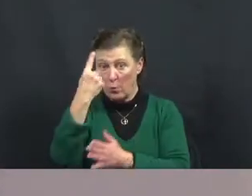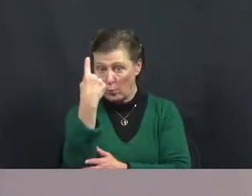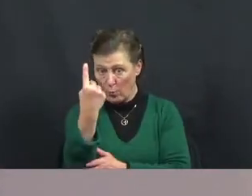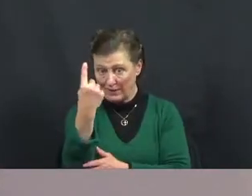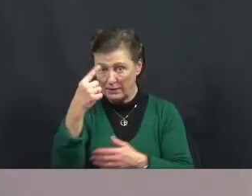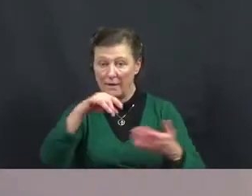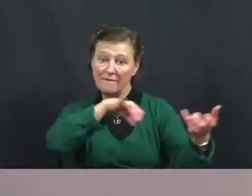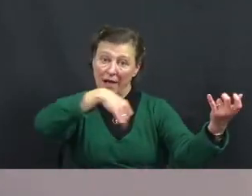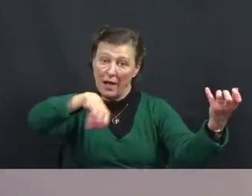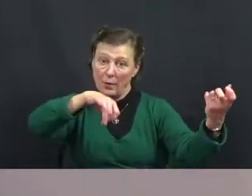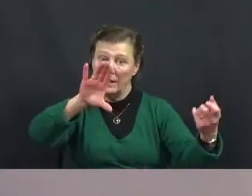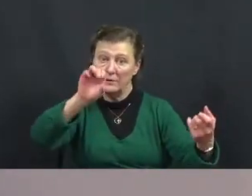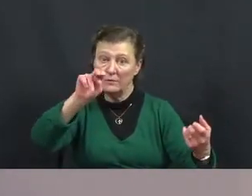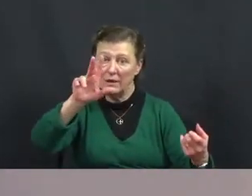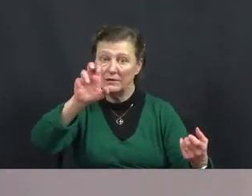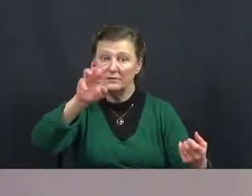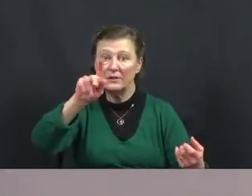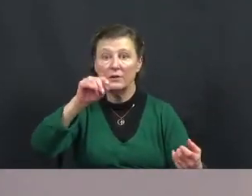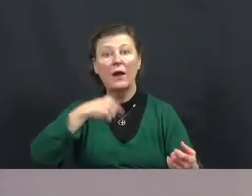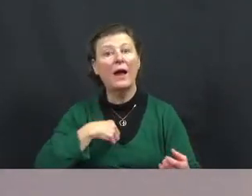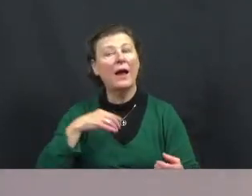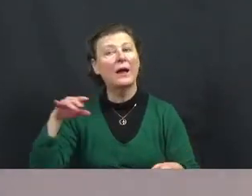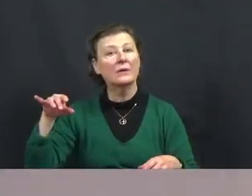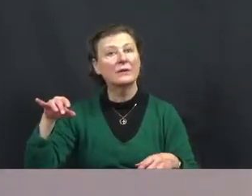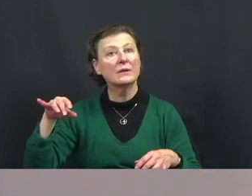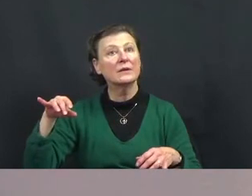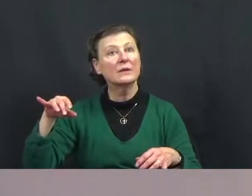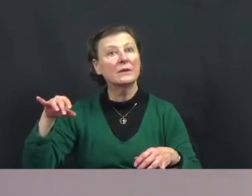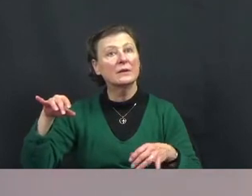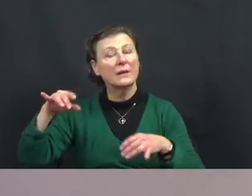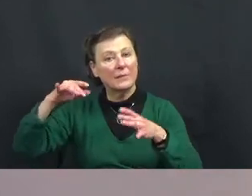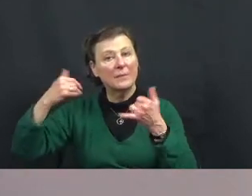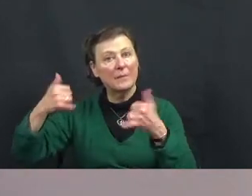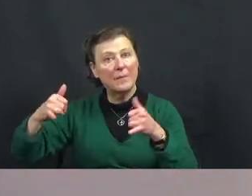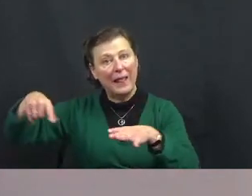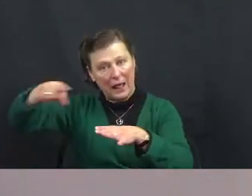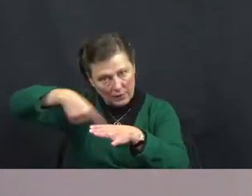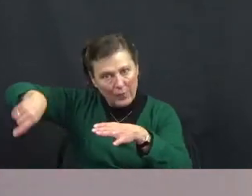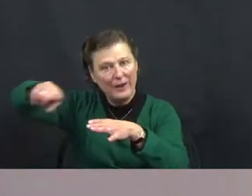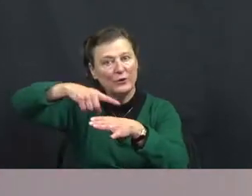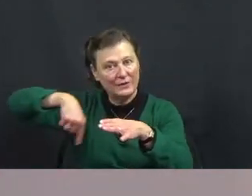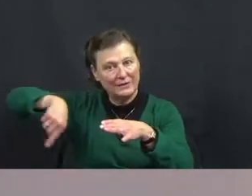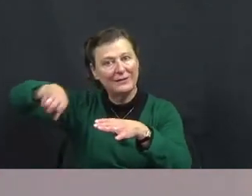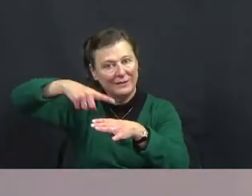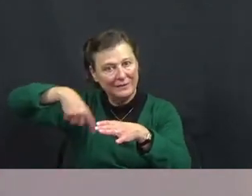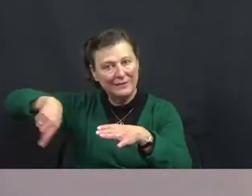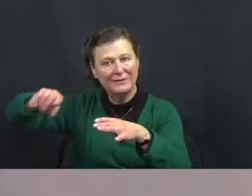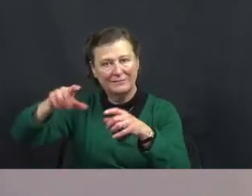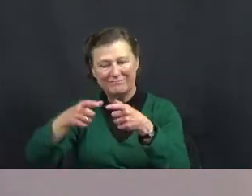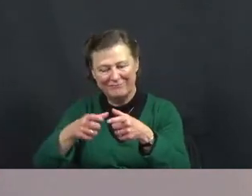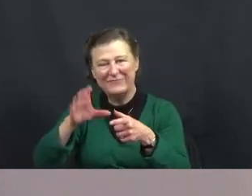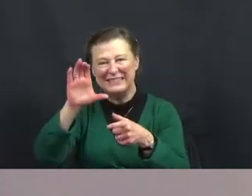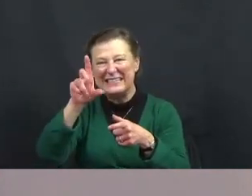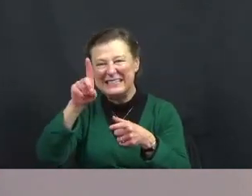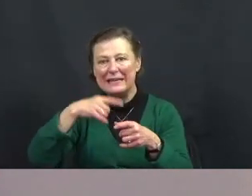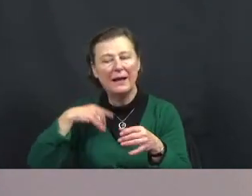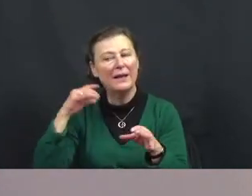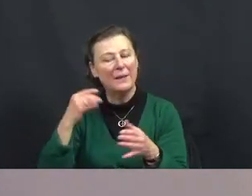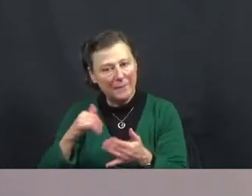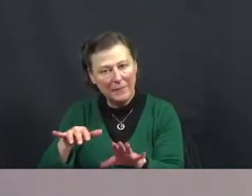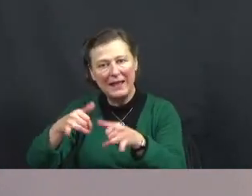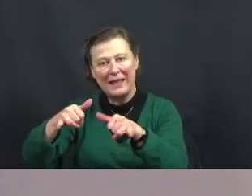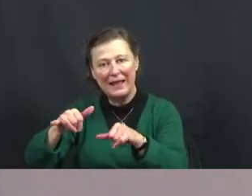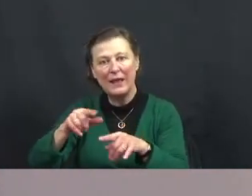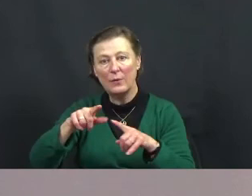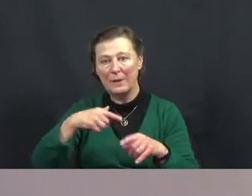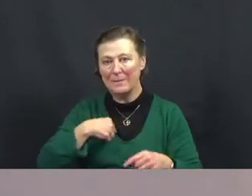concerto. I used to play it a lot. Play the LP, the CD, a lot. When Zachary